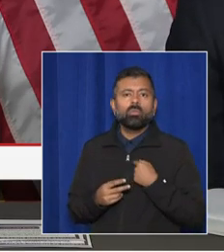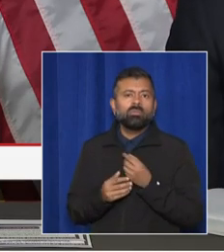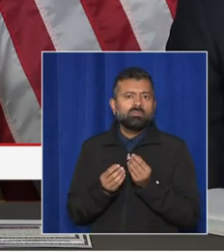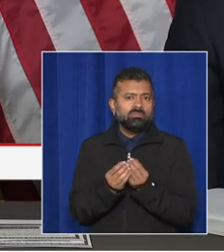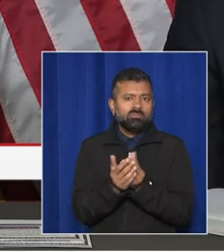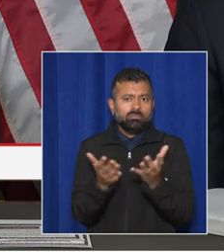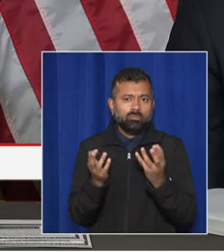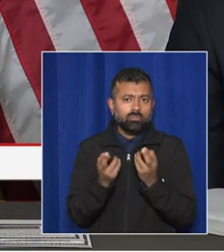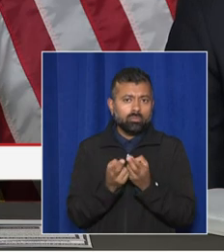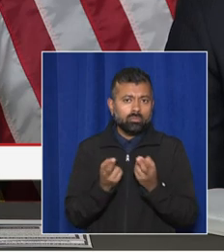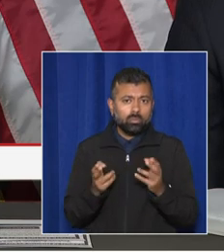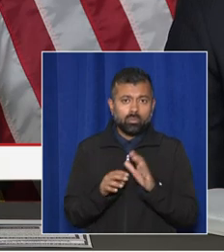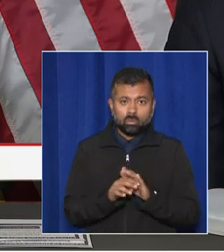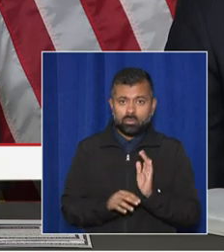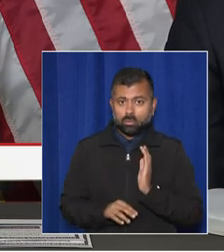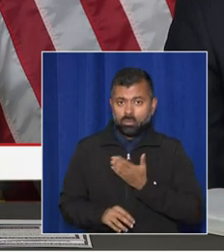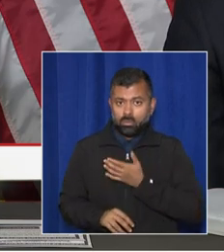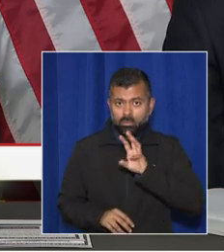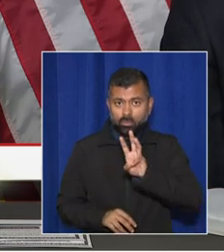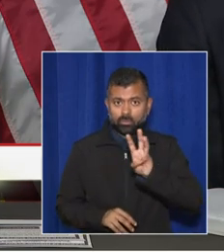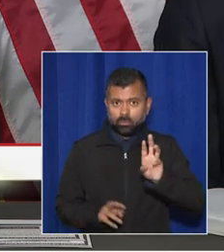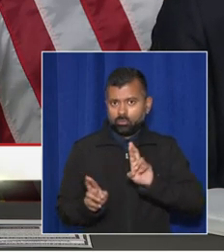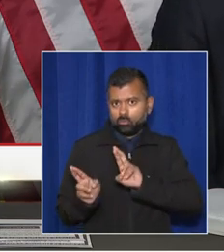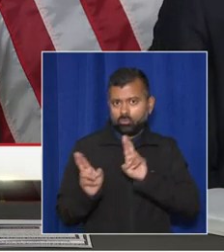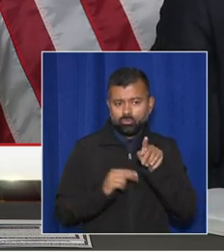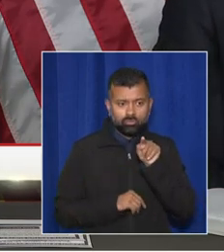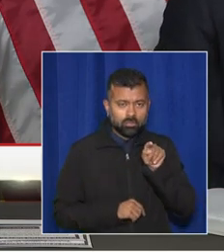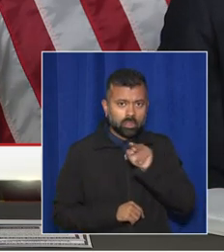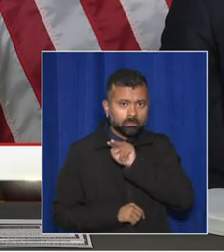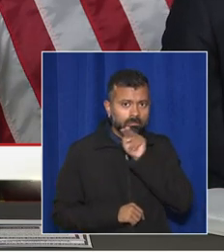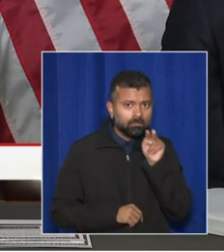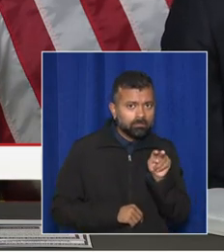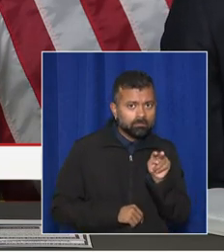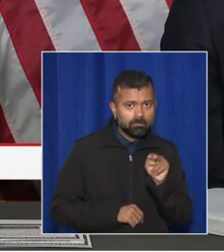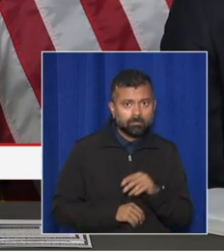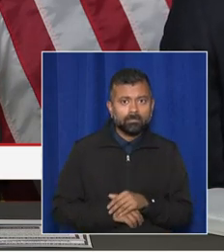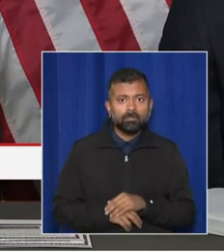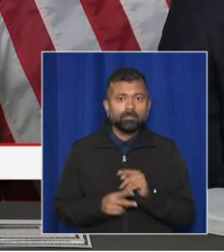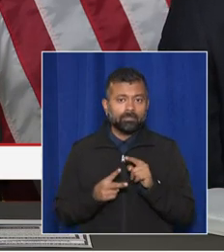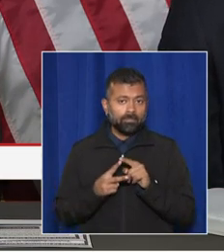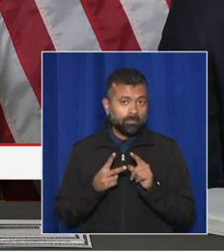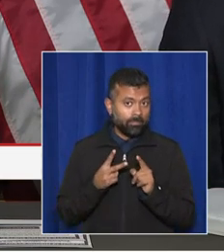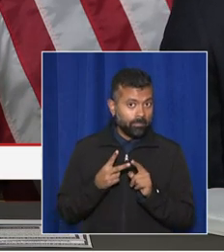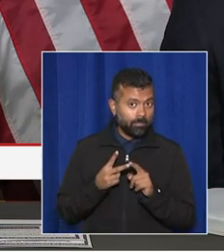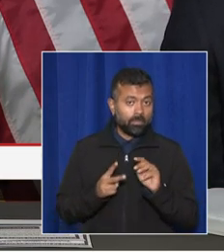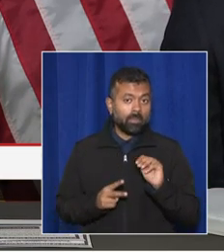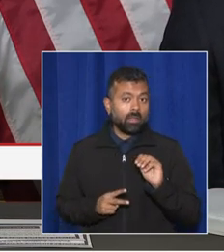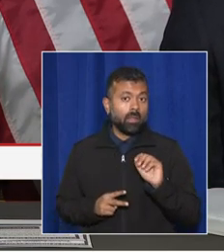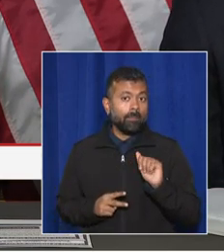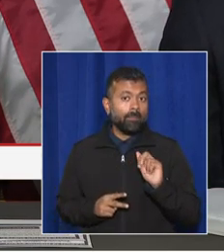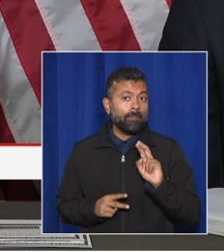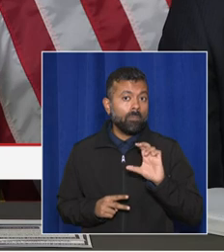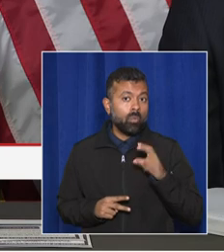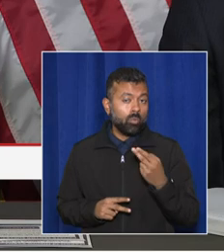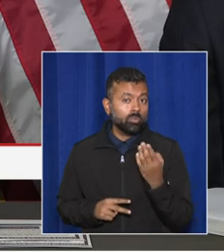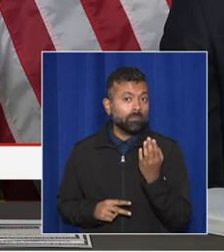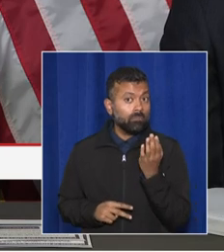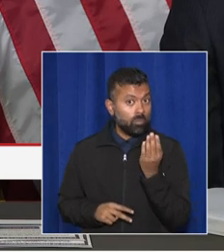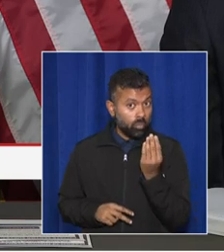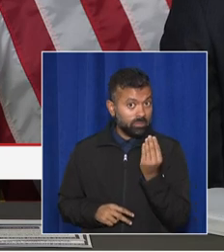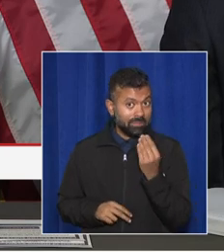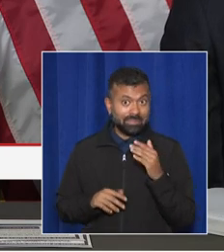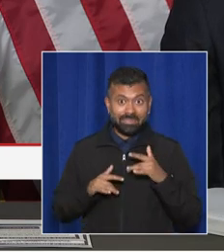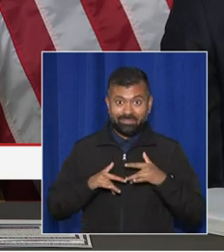fedsupport.dc.gov, and we'll make available also at the March 14th event. So if you please check that, that is a collection of